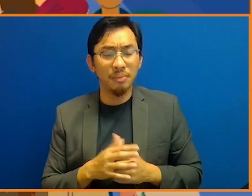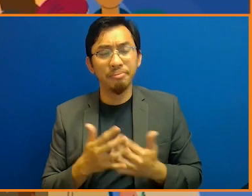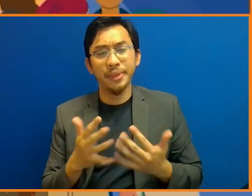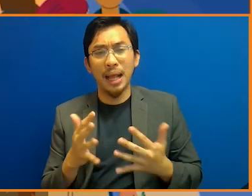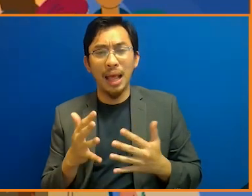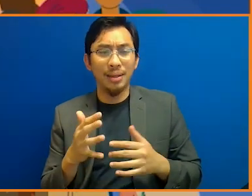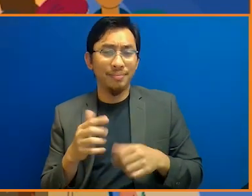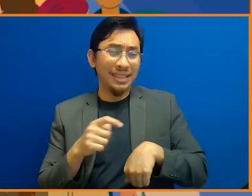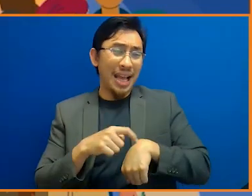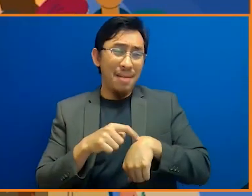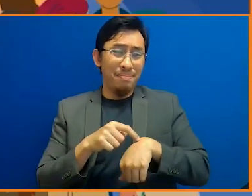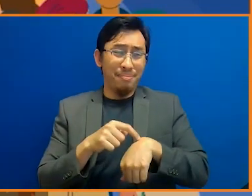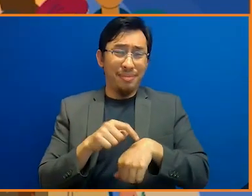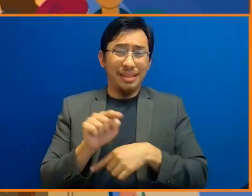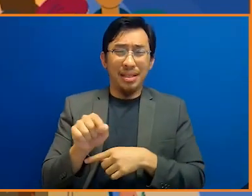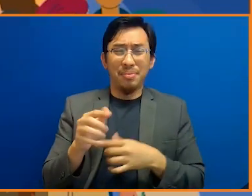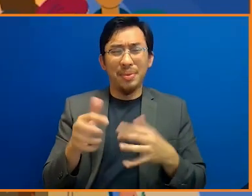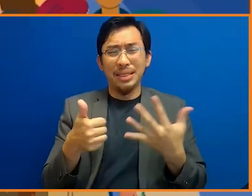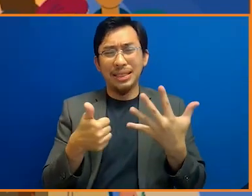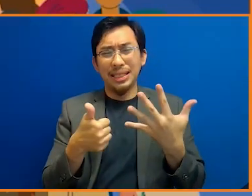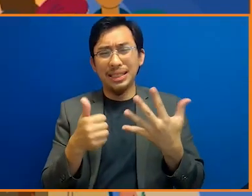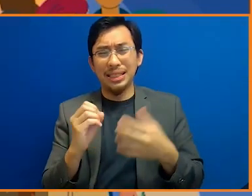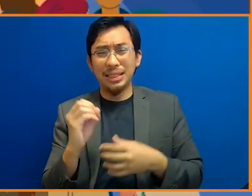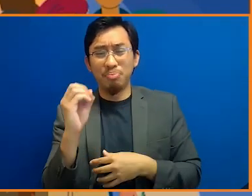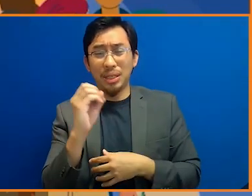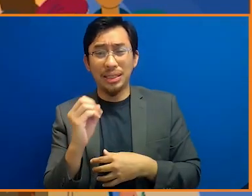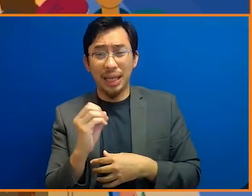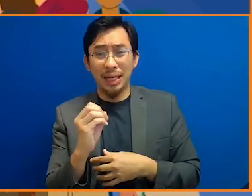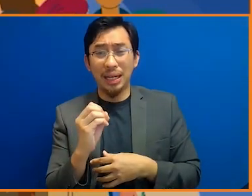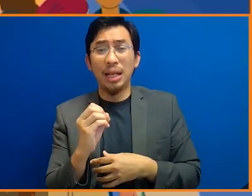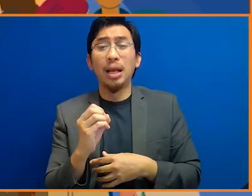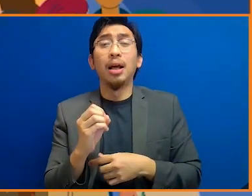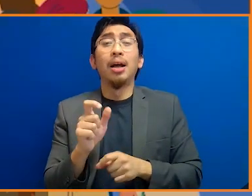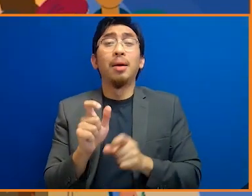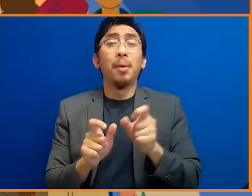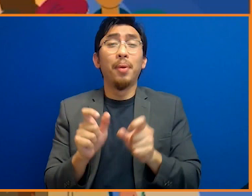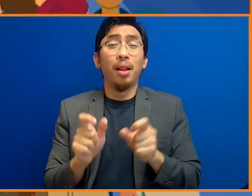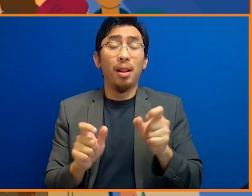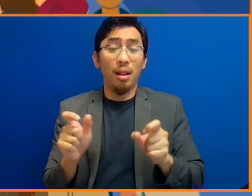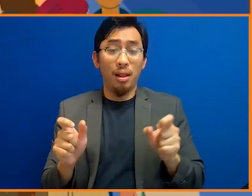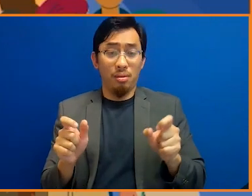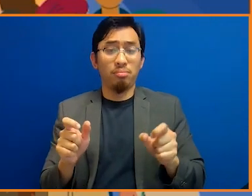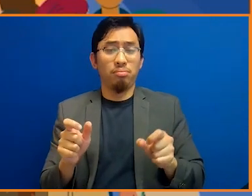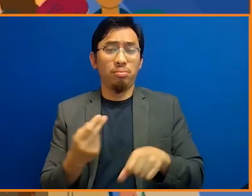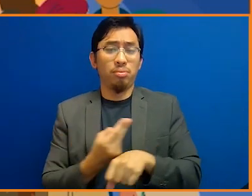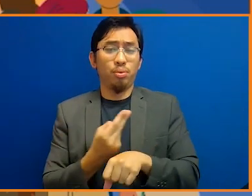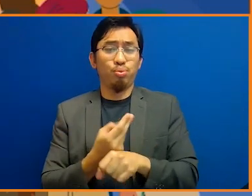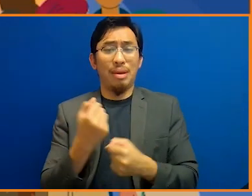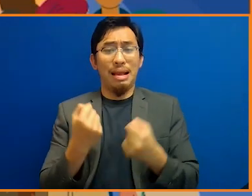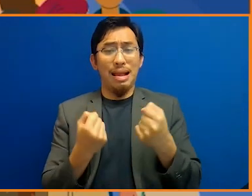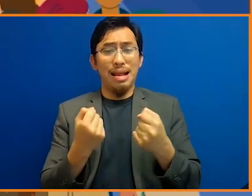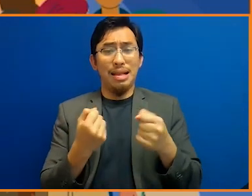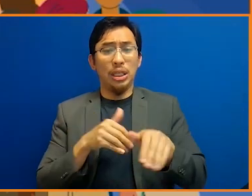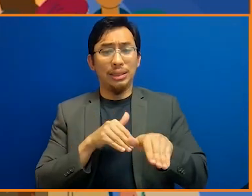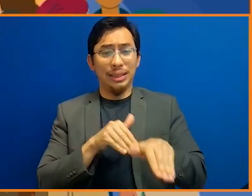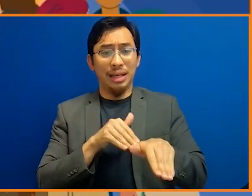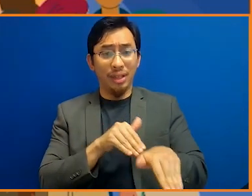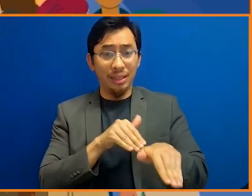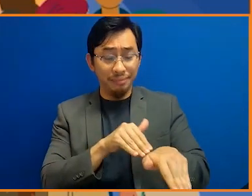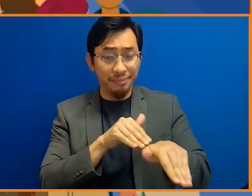like still at that time more than almost 60% of people use car and they got in a